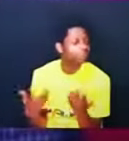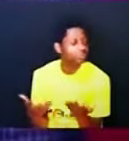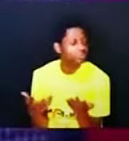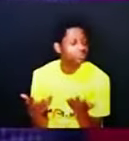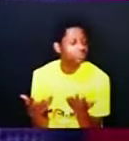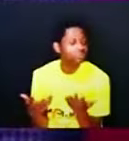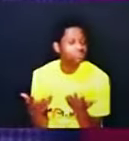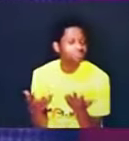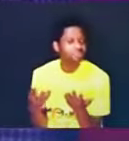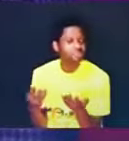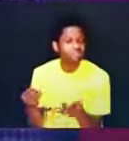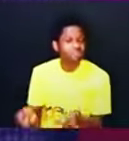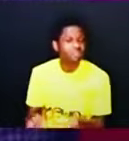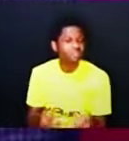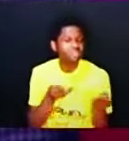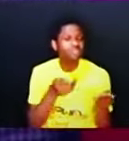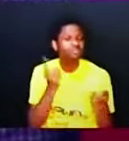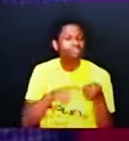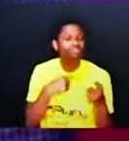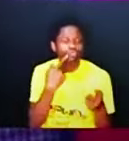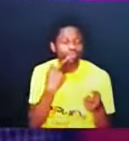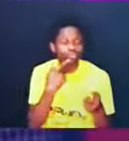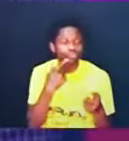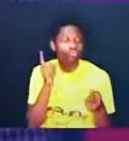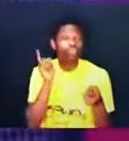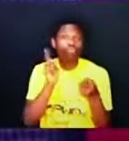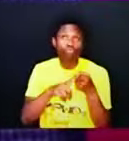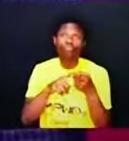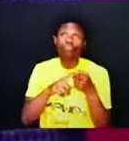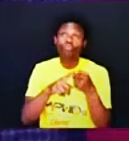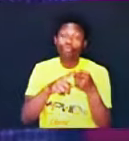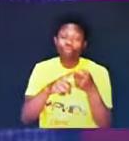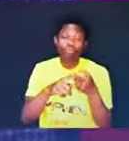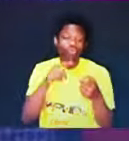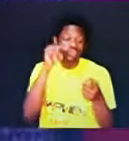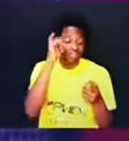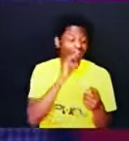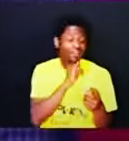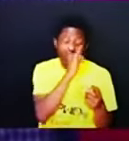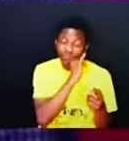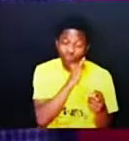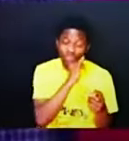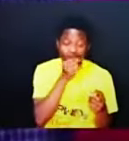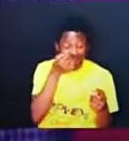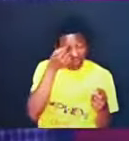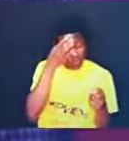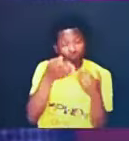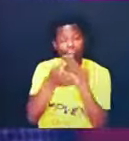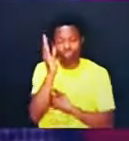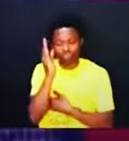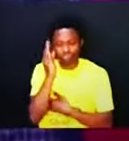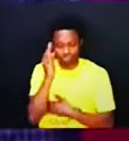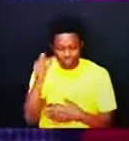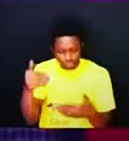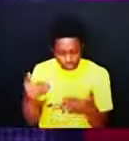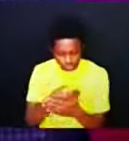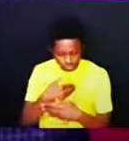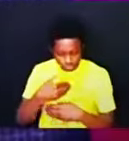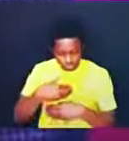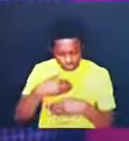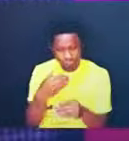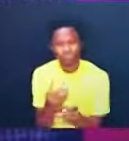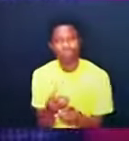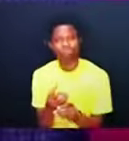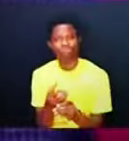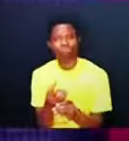dudua wonam sakwan yi so no asomdwe ani mobro hu emra won ni onyankopon a oyɛ Israel